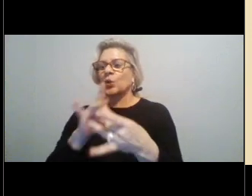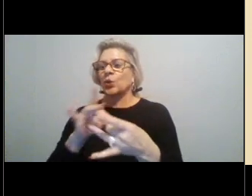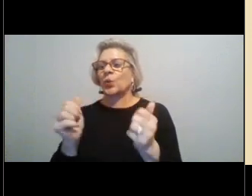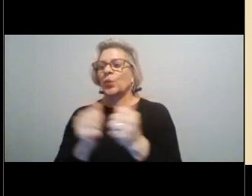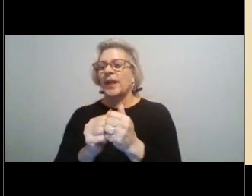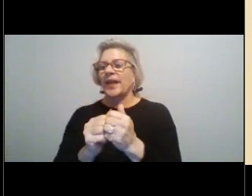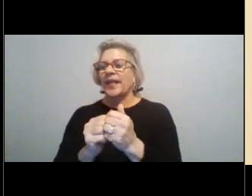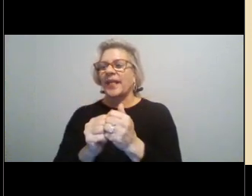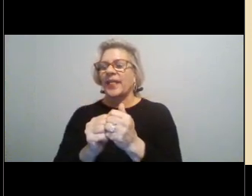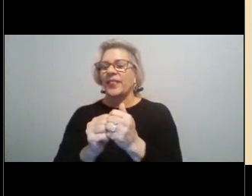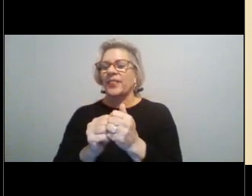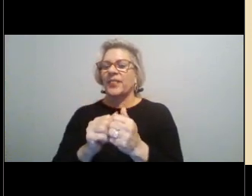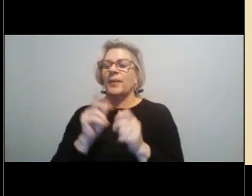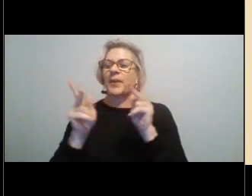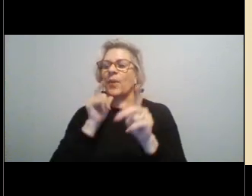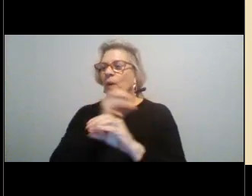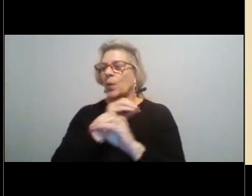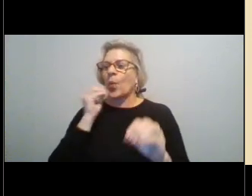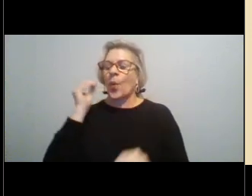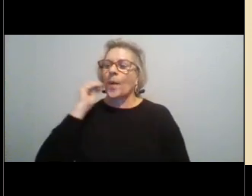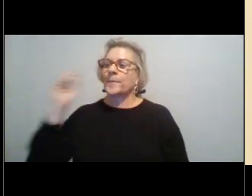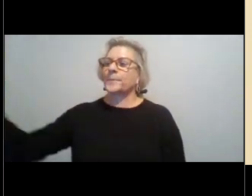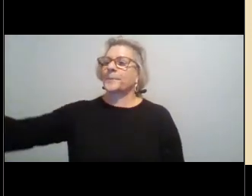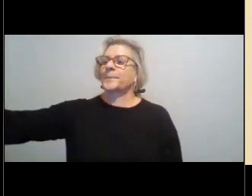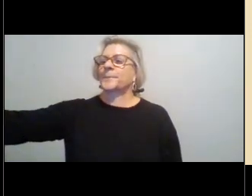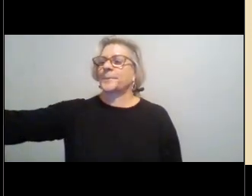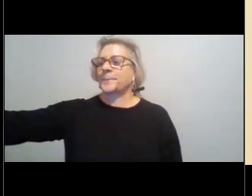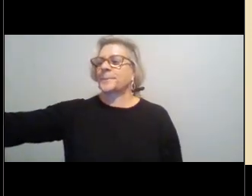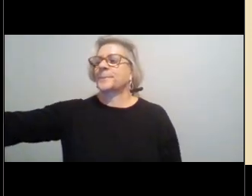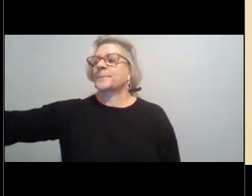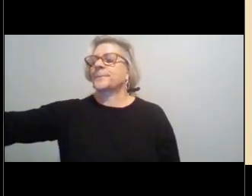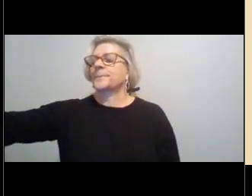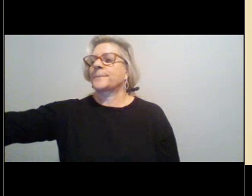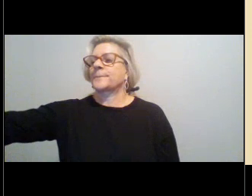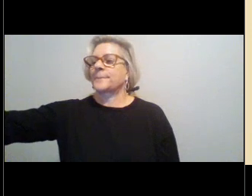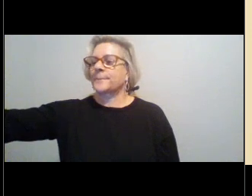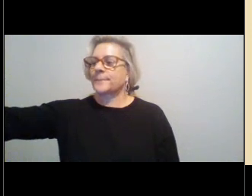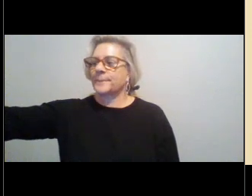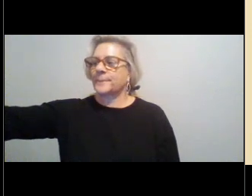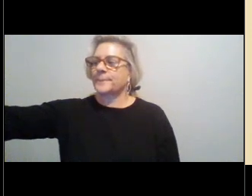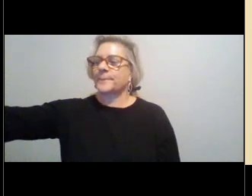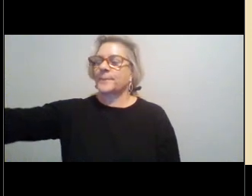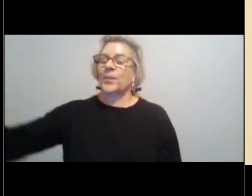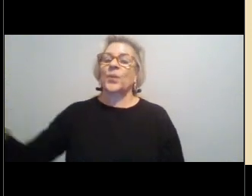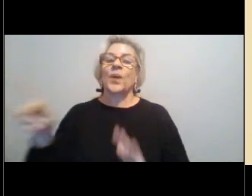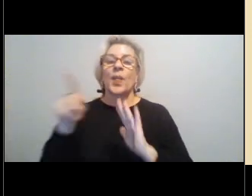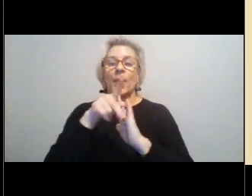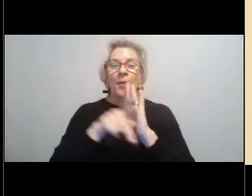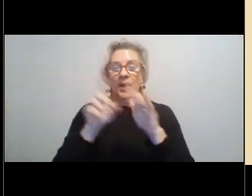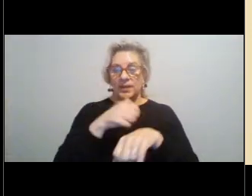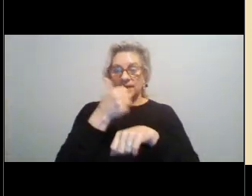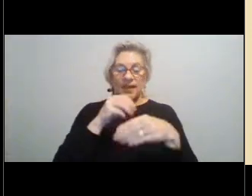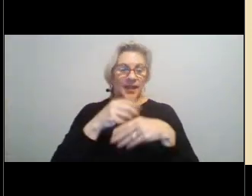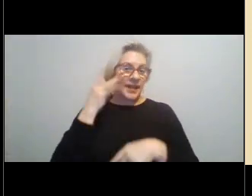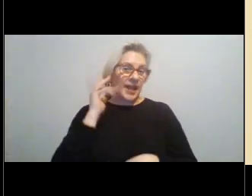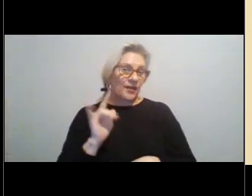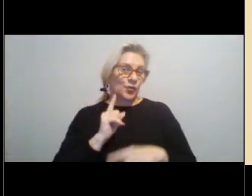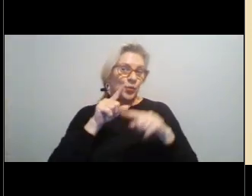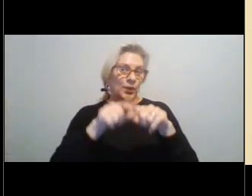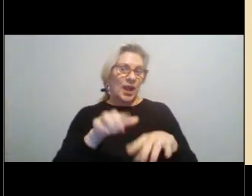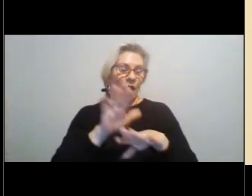unhoused populations and those without vehicles. With the policies that are in place in California to rely on public